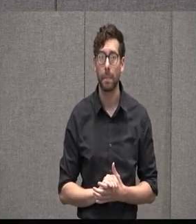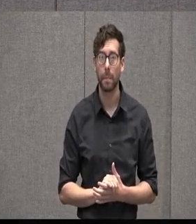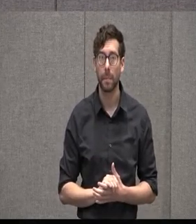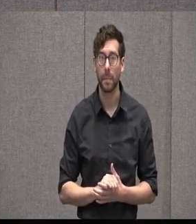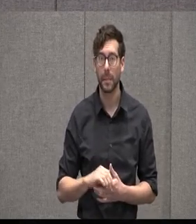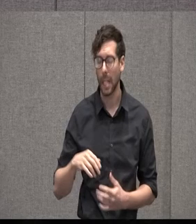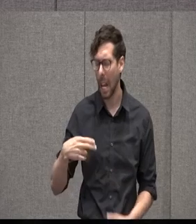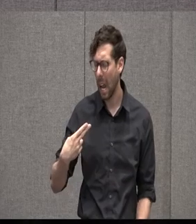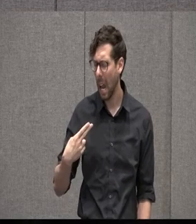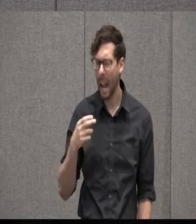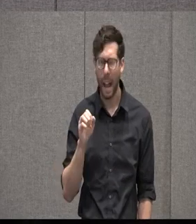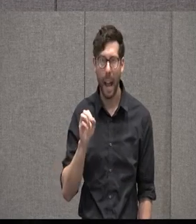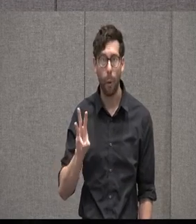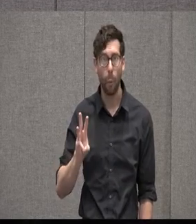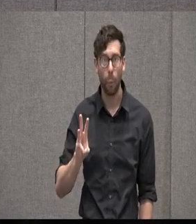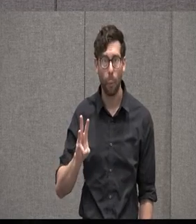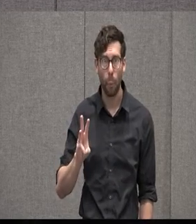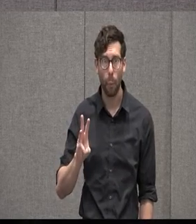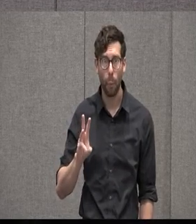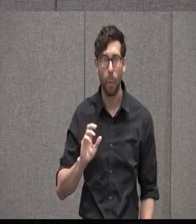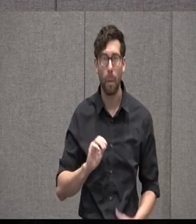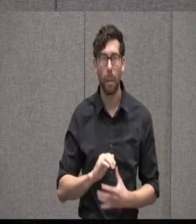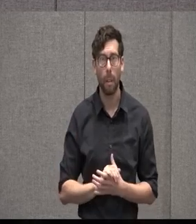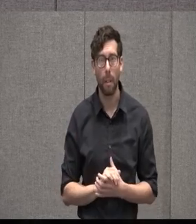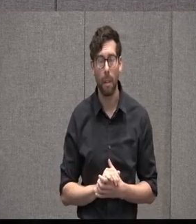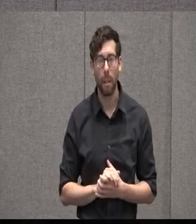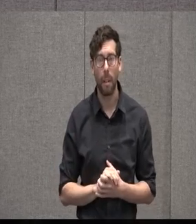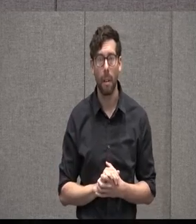A question that starts with how.